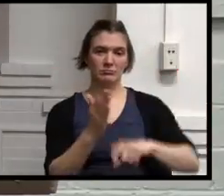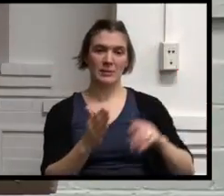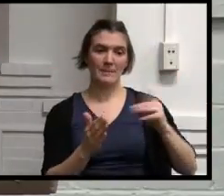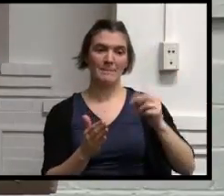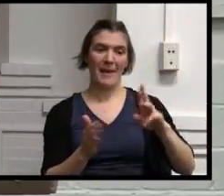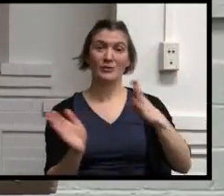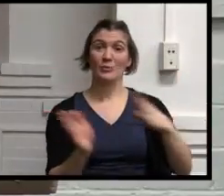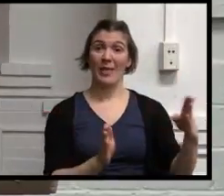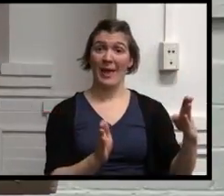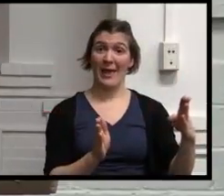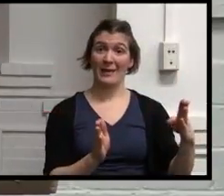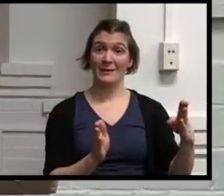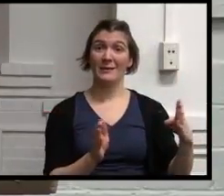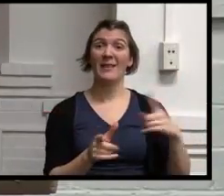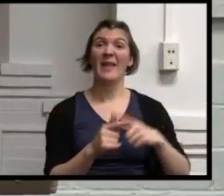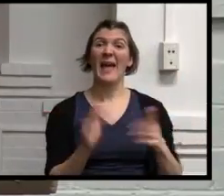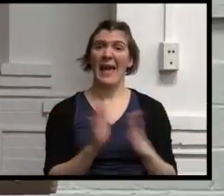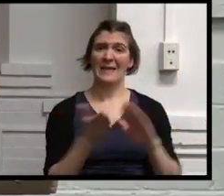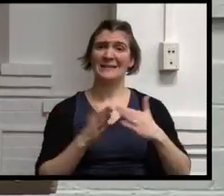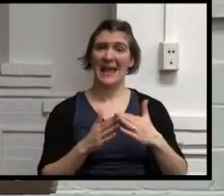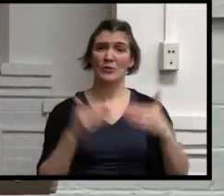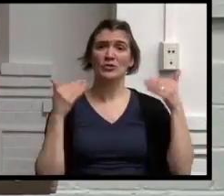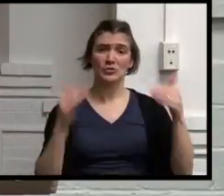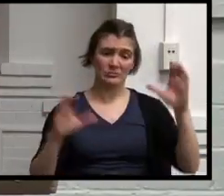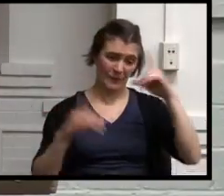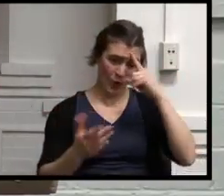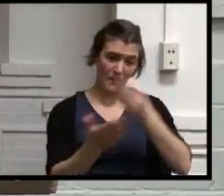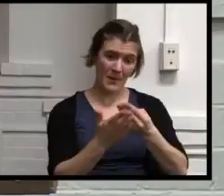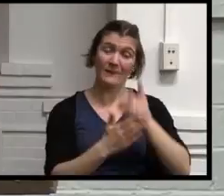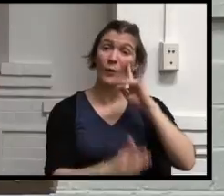and then advised the town that we should start looking for funding.